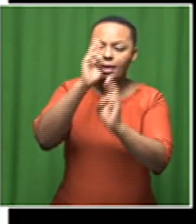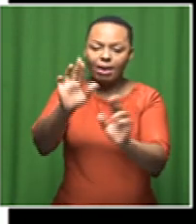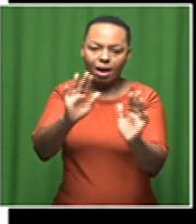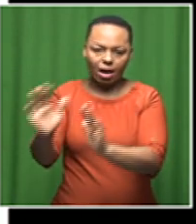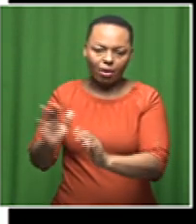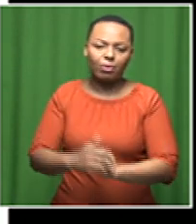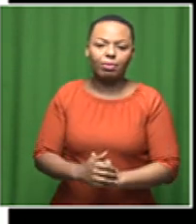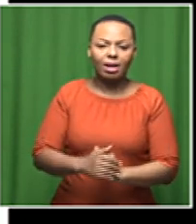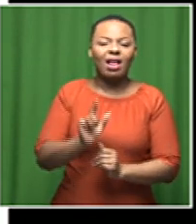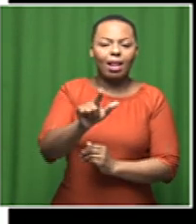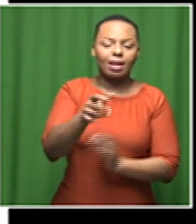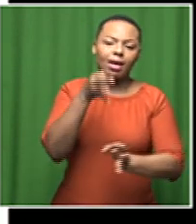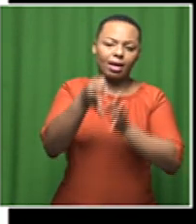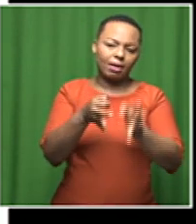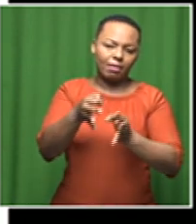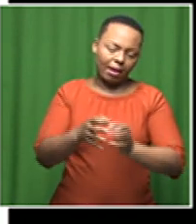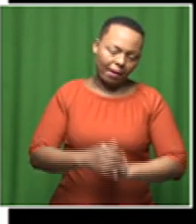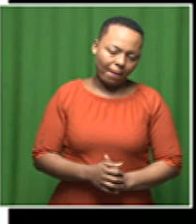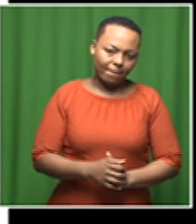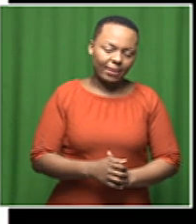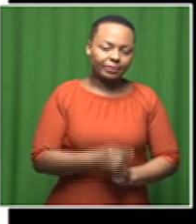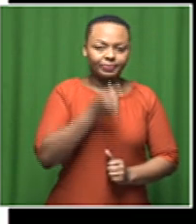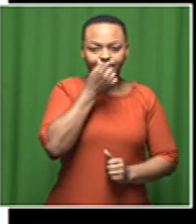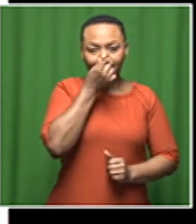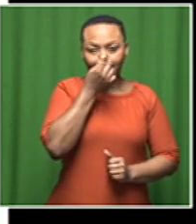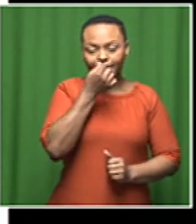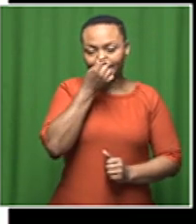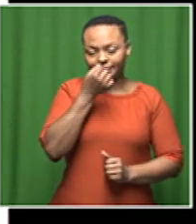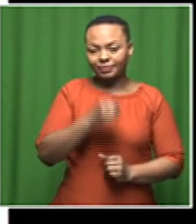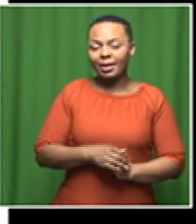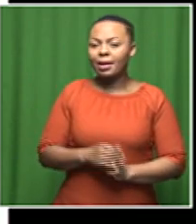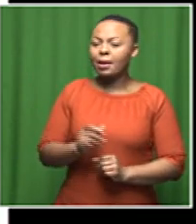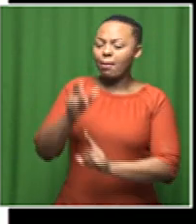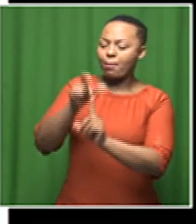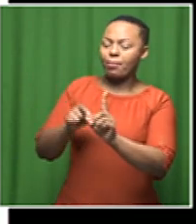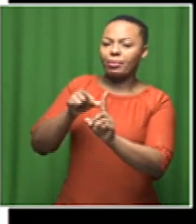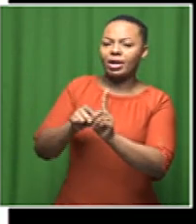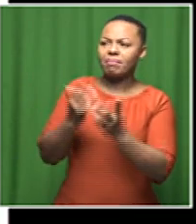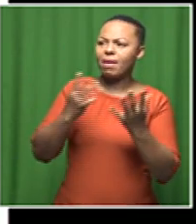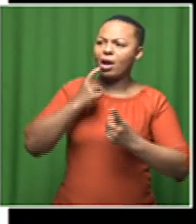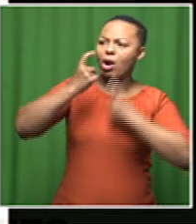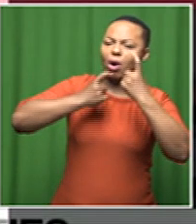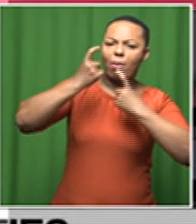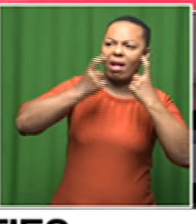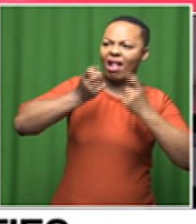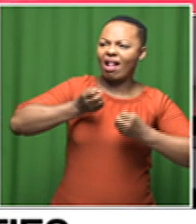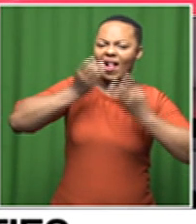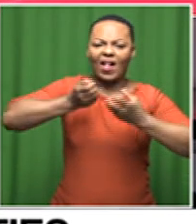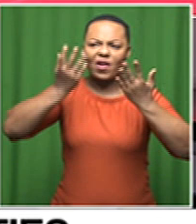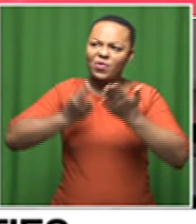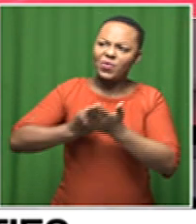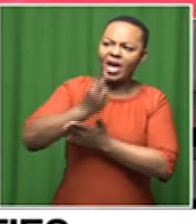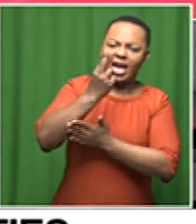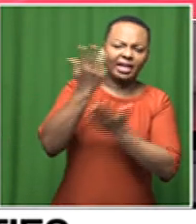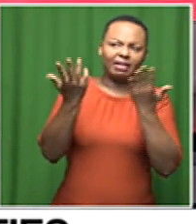be explaining later on, hopefully. So what's the process of someone having a complaint or having their rights